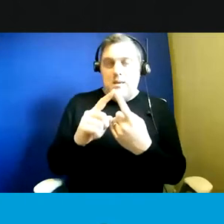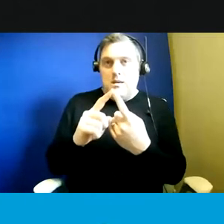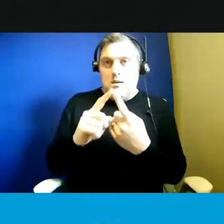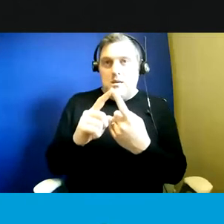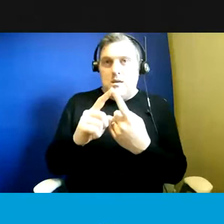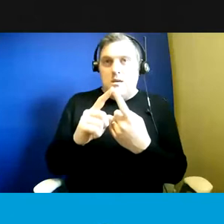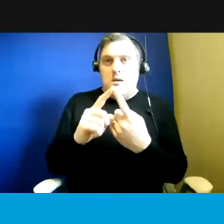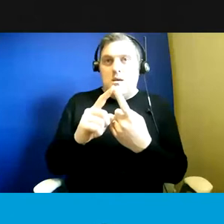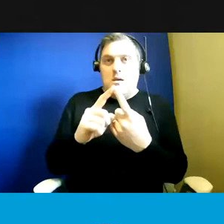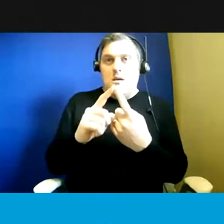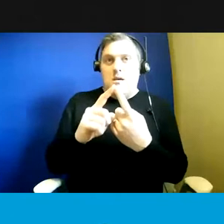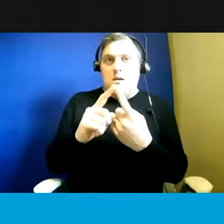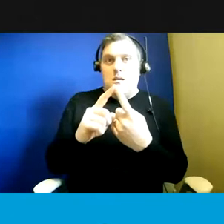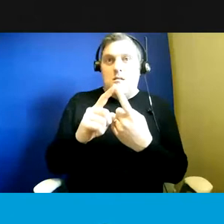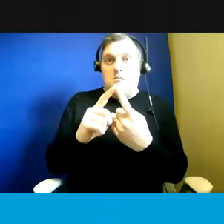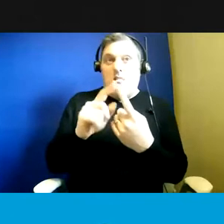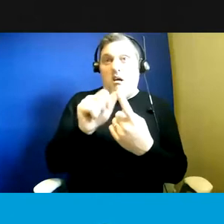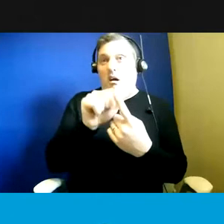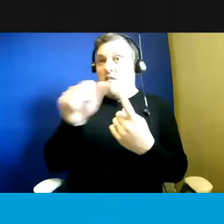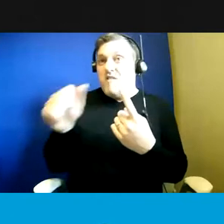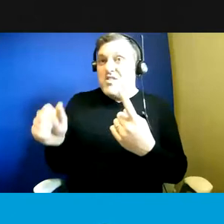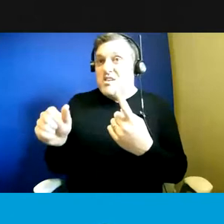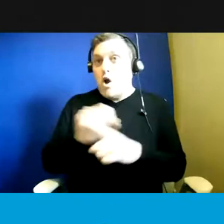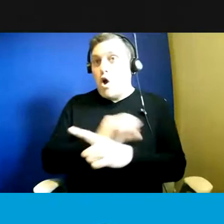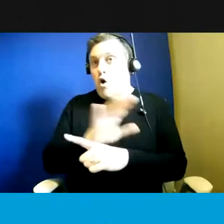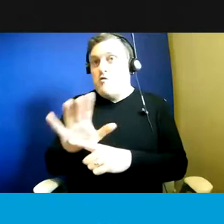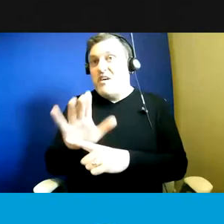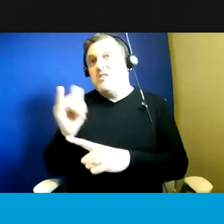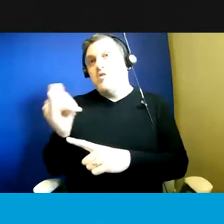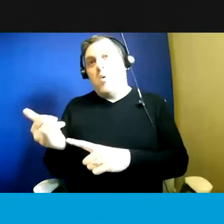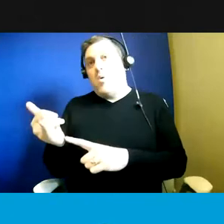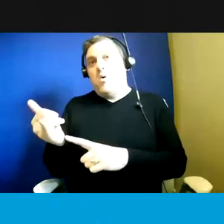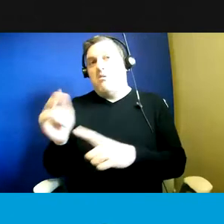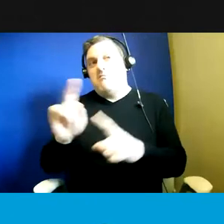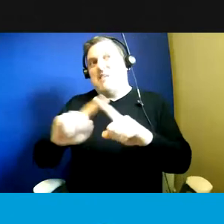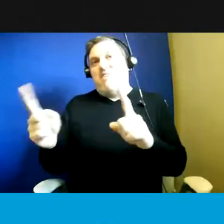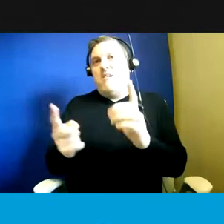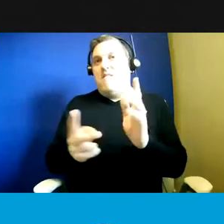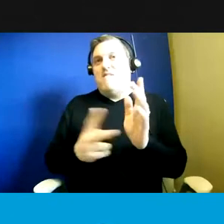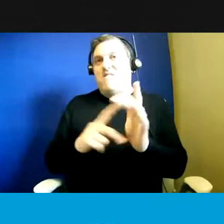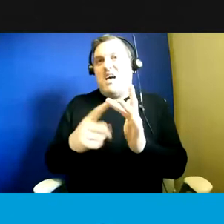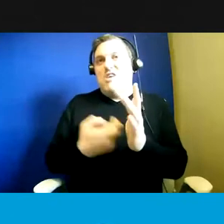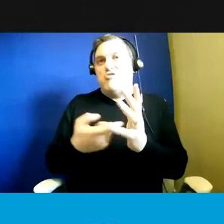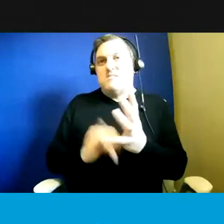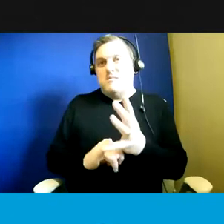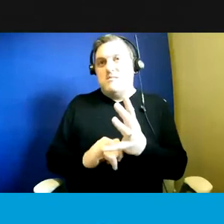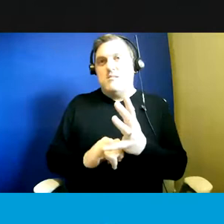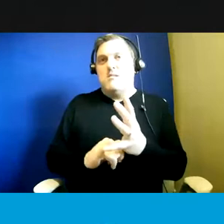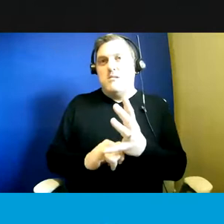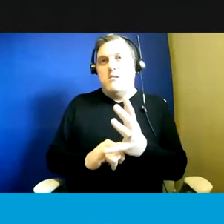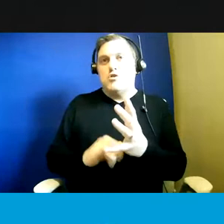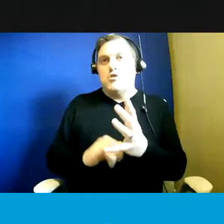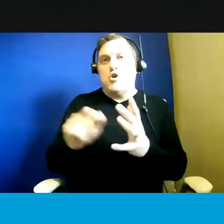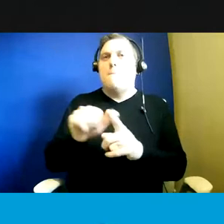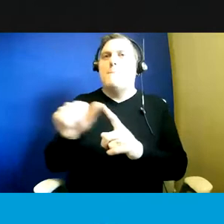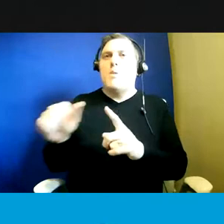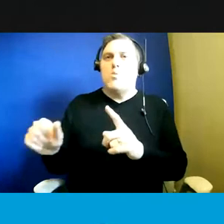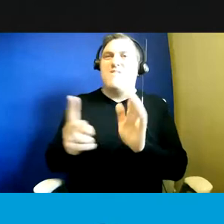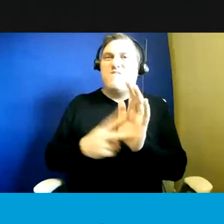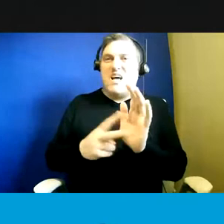that occurs after having had COVID or a different viral infection, then the post-viral fatigue pathway, which already exists